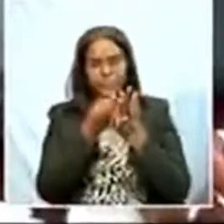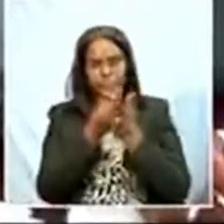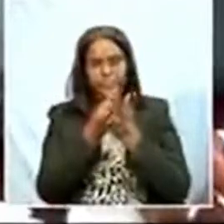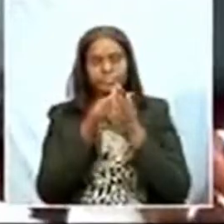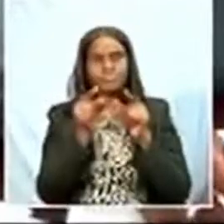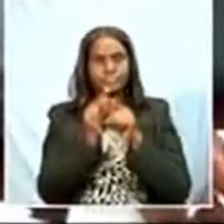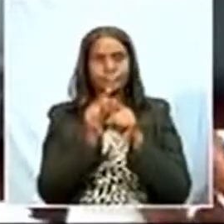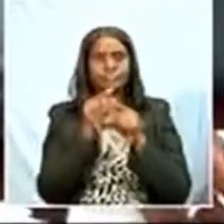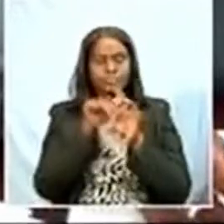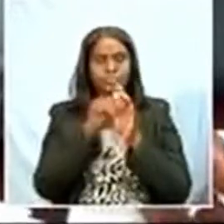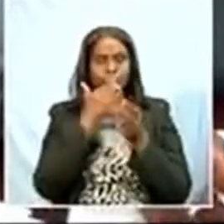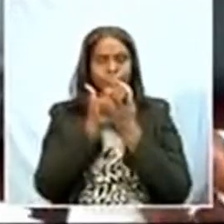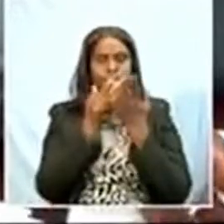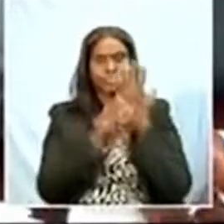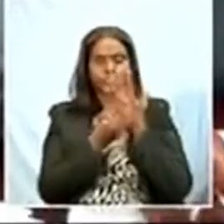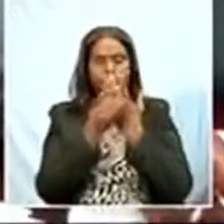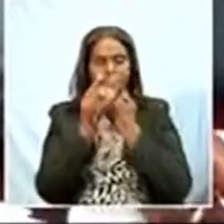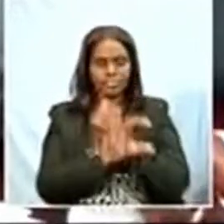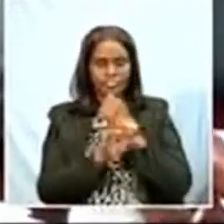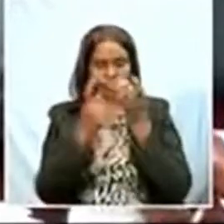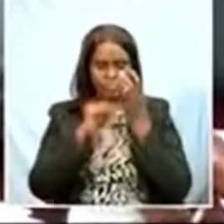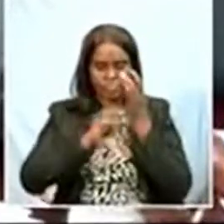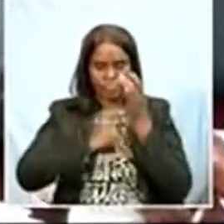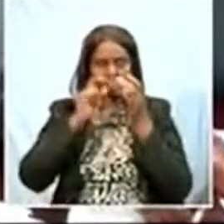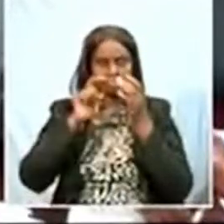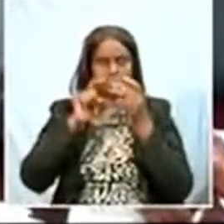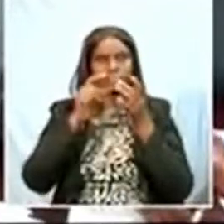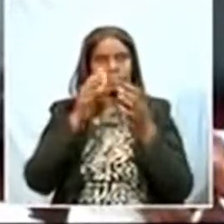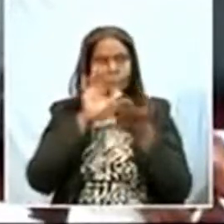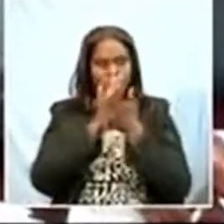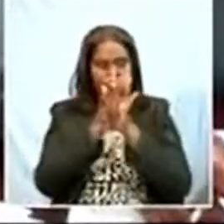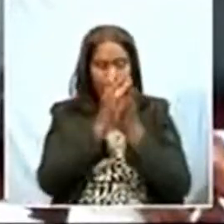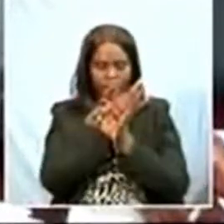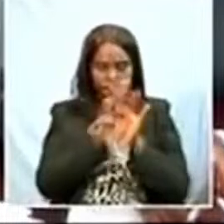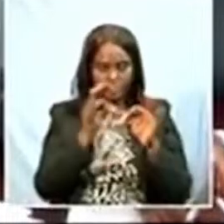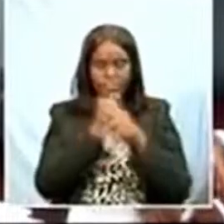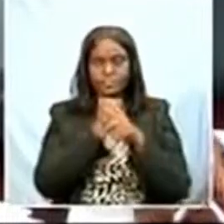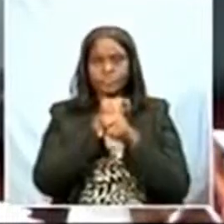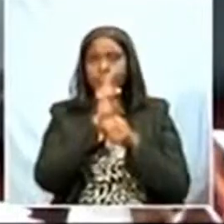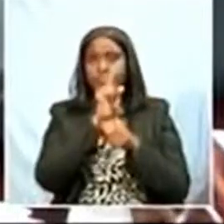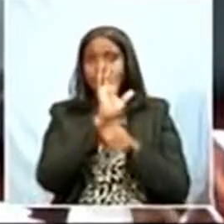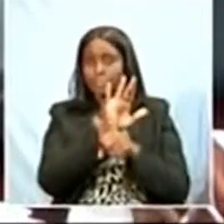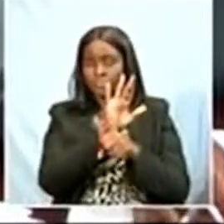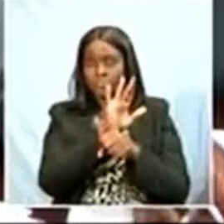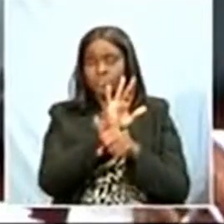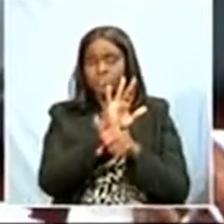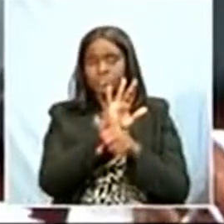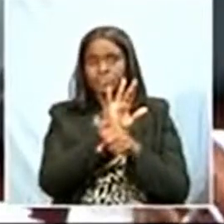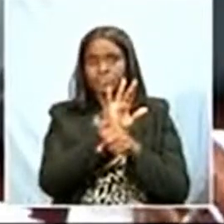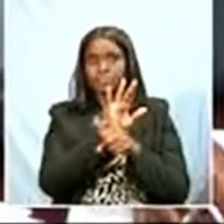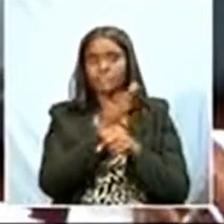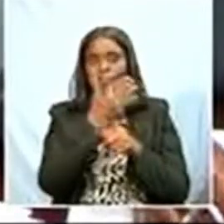in another developed country. But what we really need are deliberate efforts to ensure that we maximize on